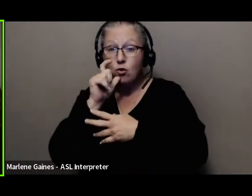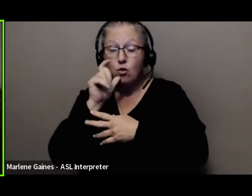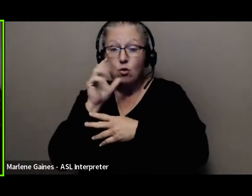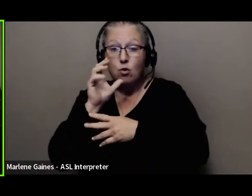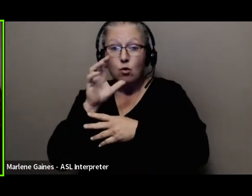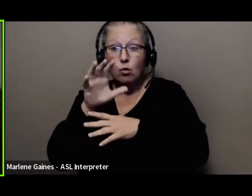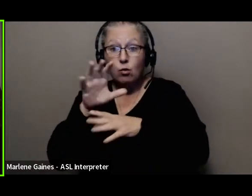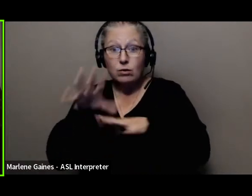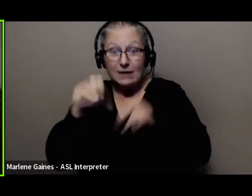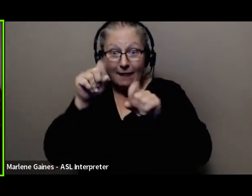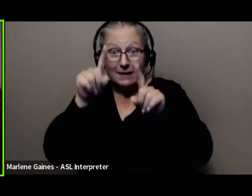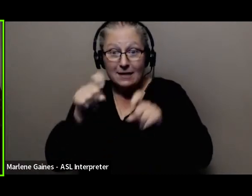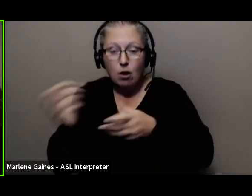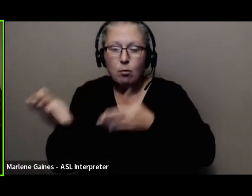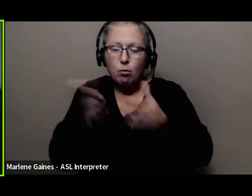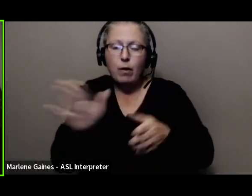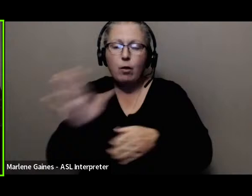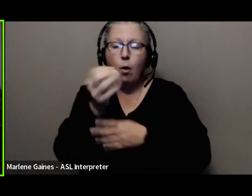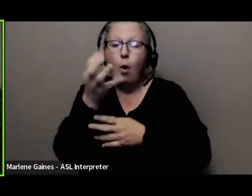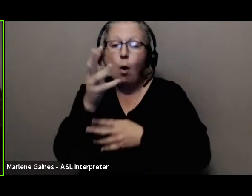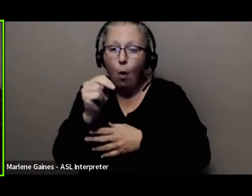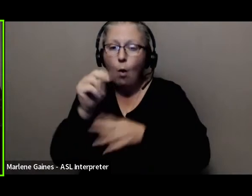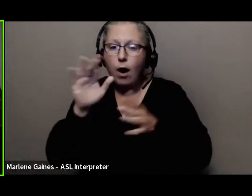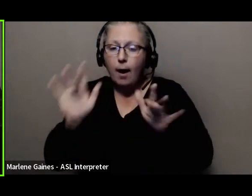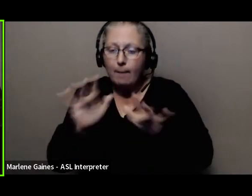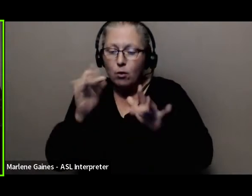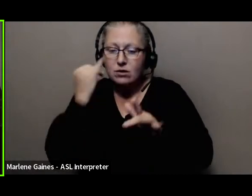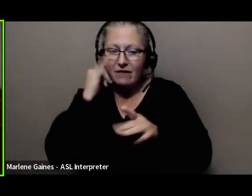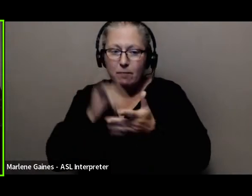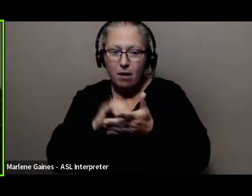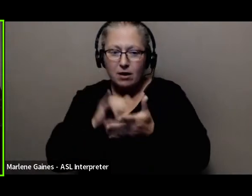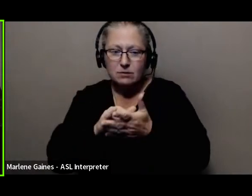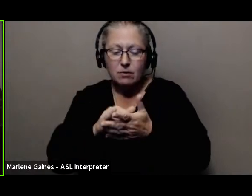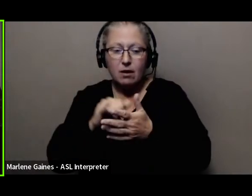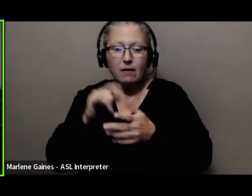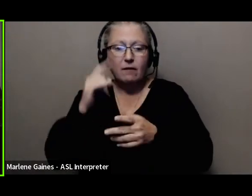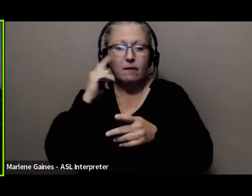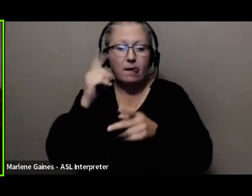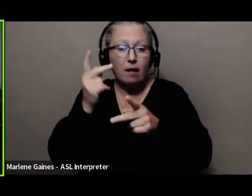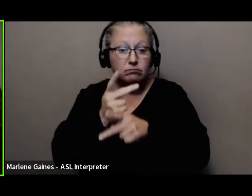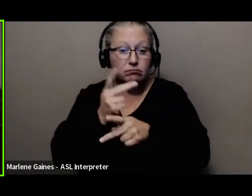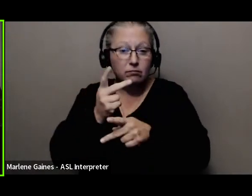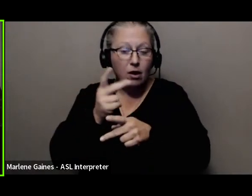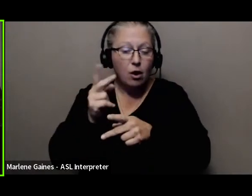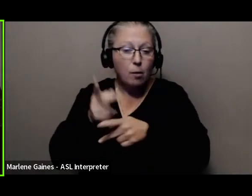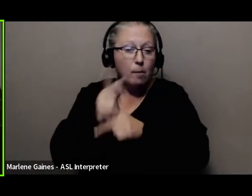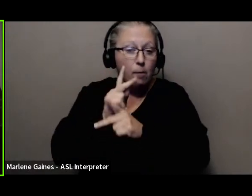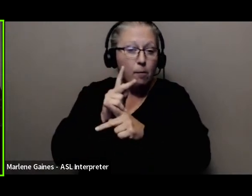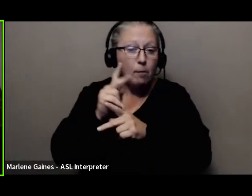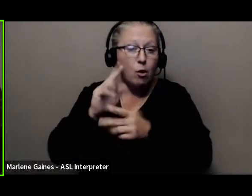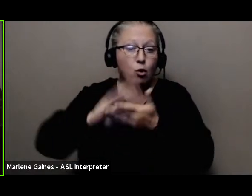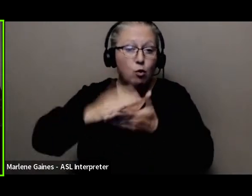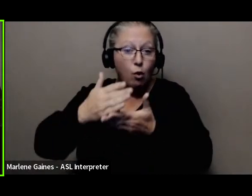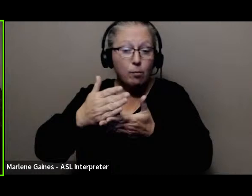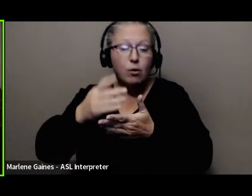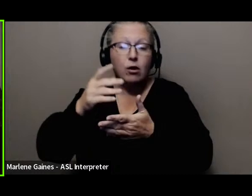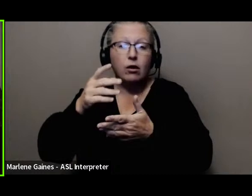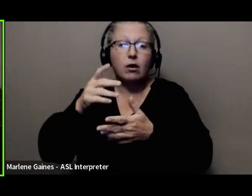their own computers if possible. And an allocation of pre-configured on-site loaner Chromebooks should be made